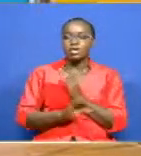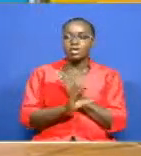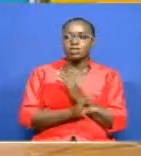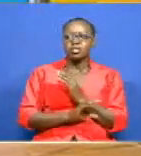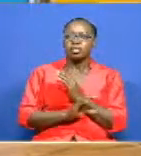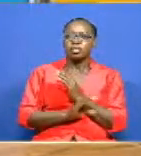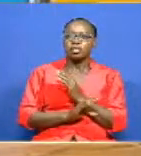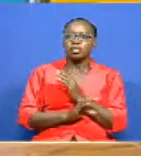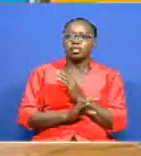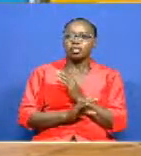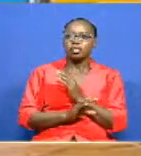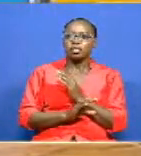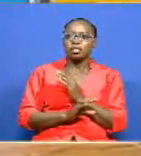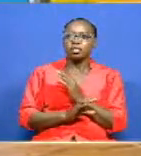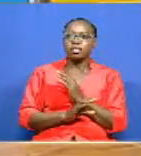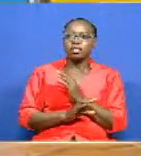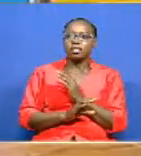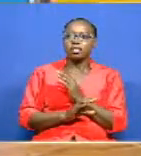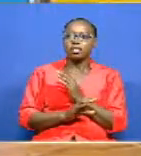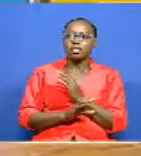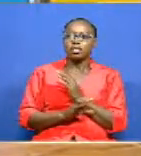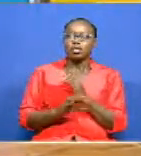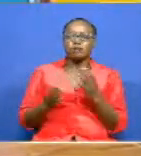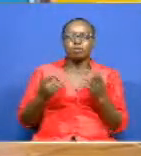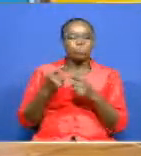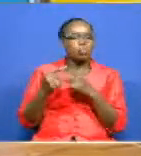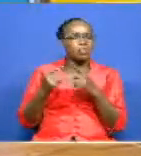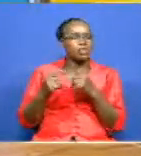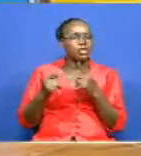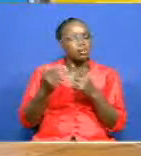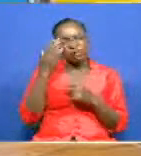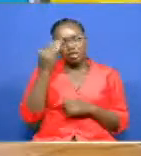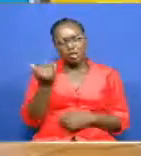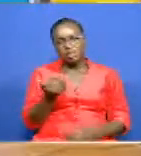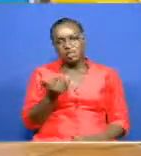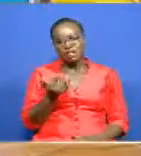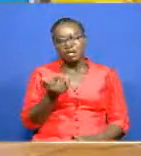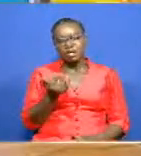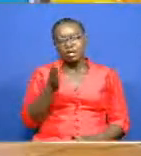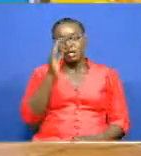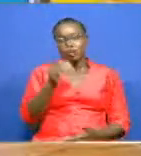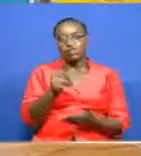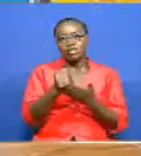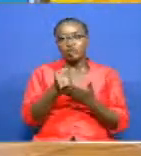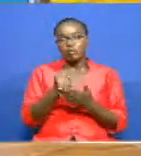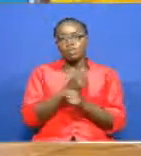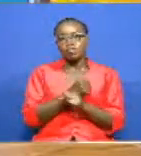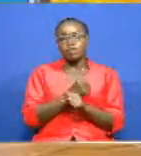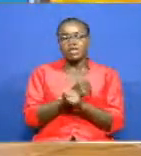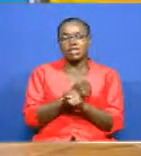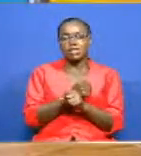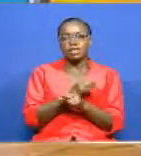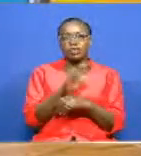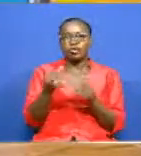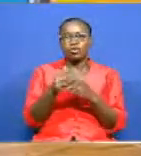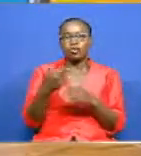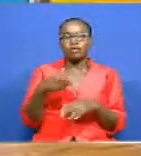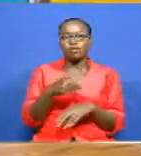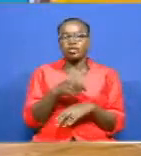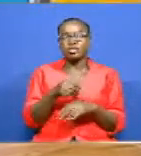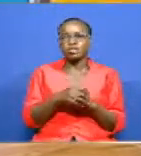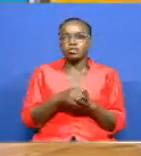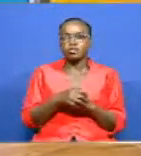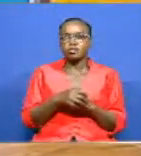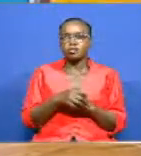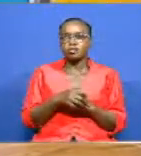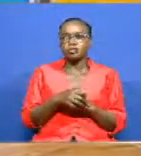are seeing Wakili. Why are people being murdered like that? We need God to help and protect all of us. Another one